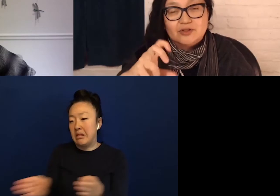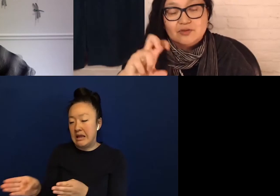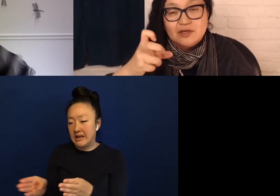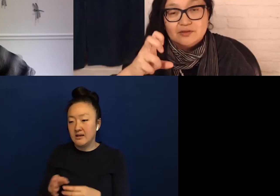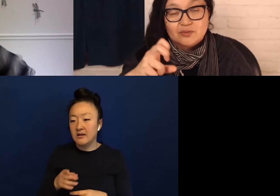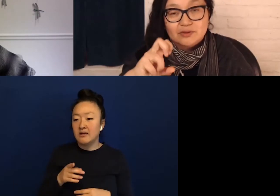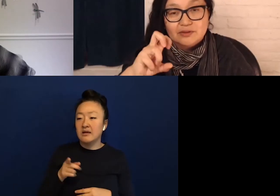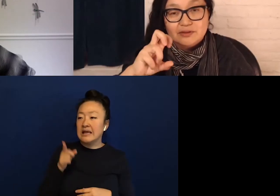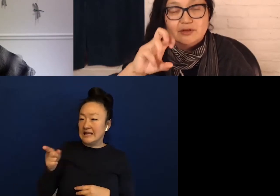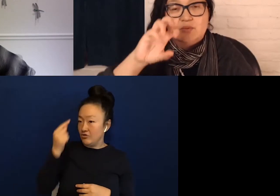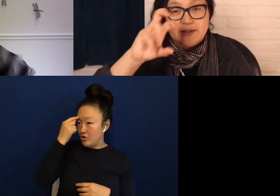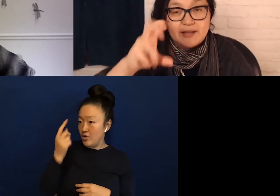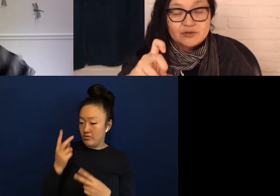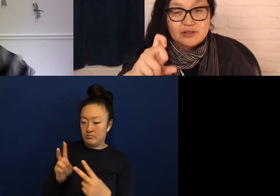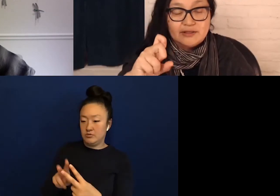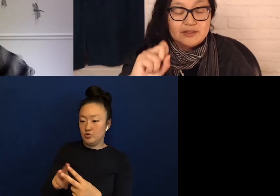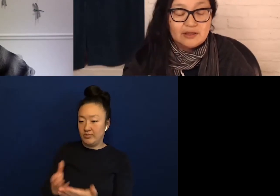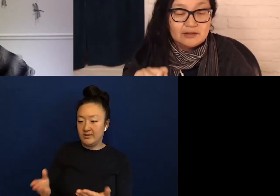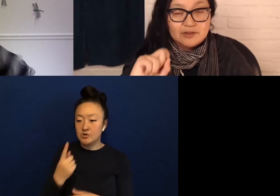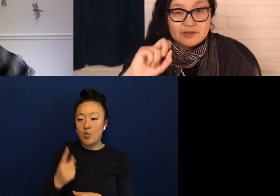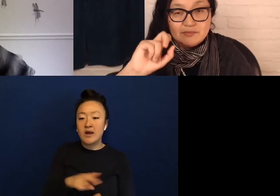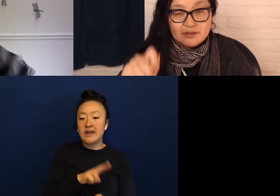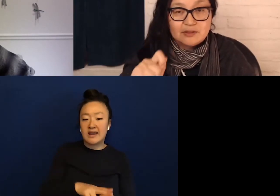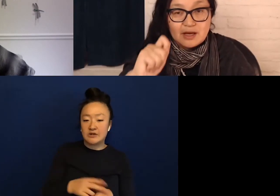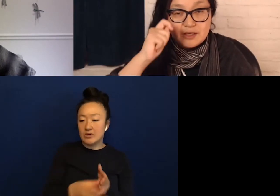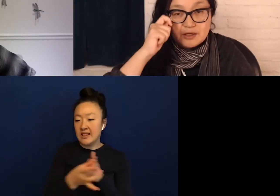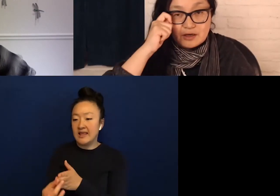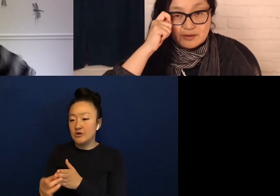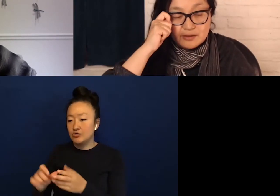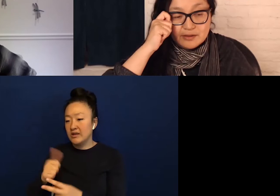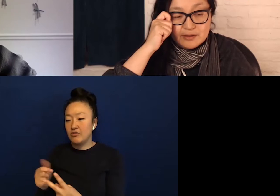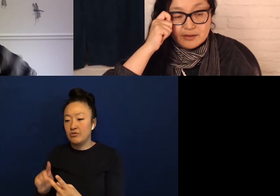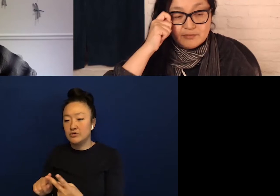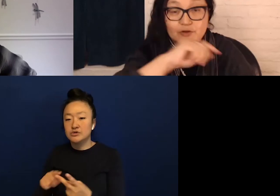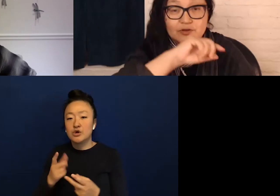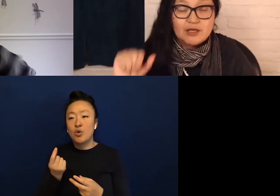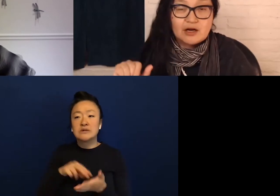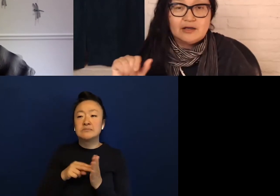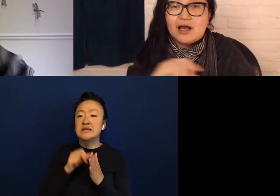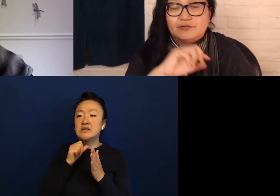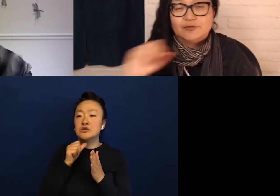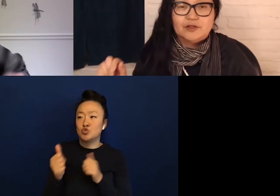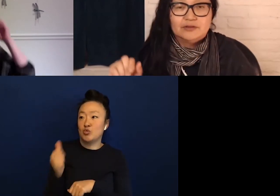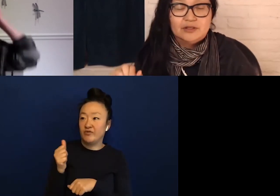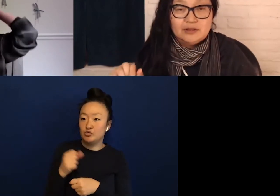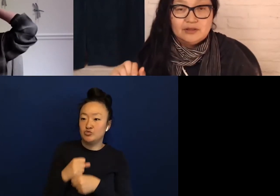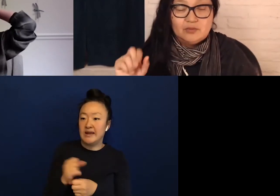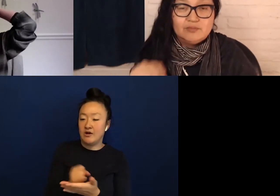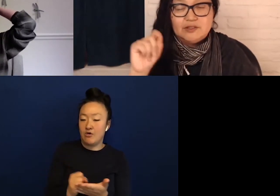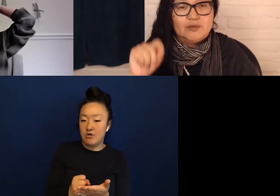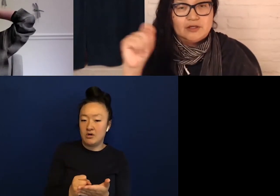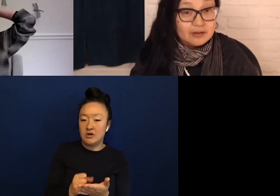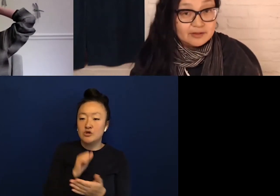thought those two things were, one naturally led to the other. What does it mean to not make art, refuse to make art, not fulfill